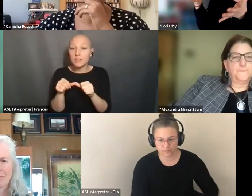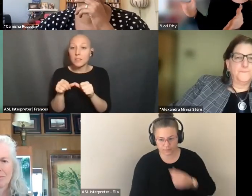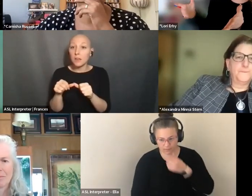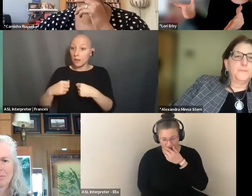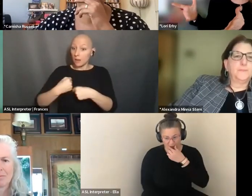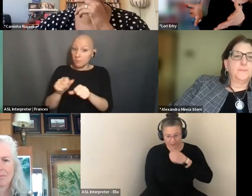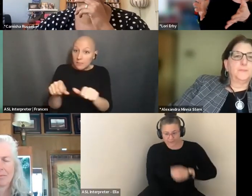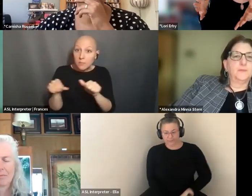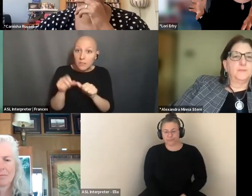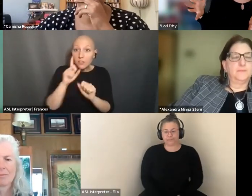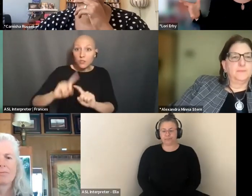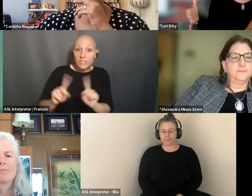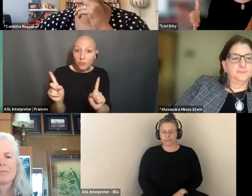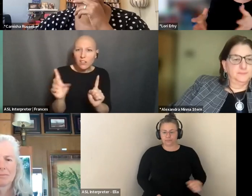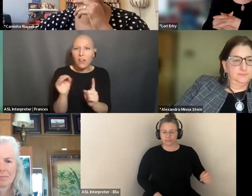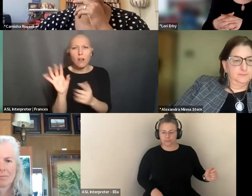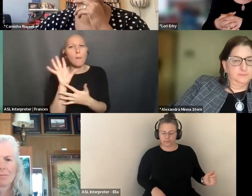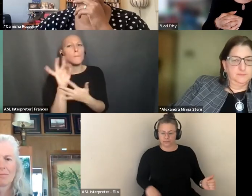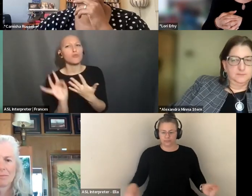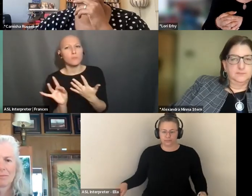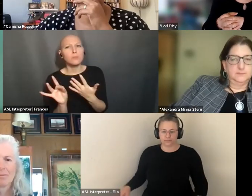make room for options so that people